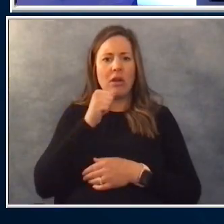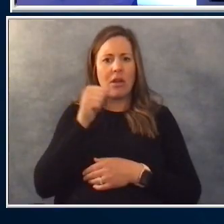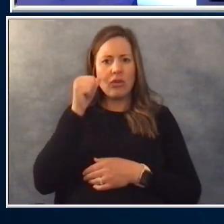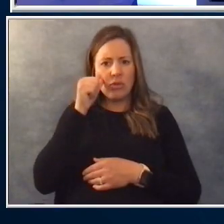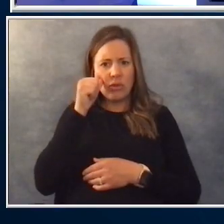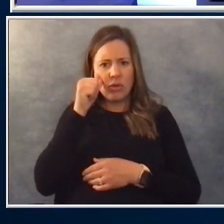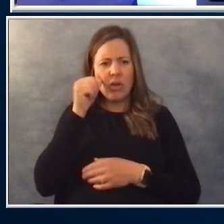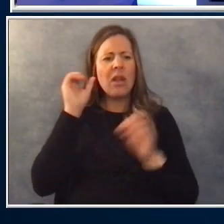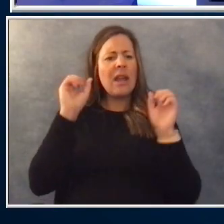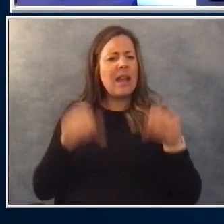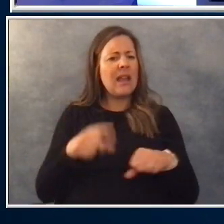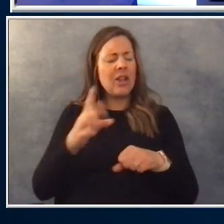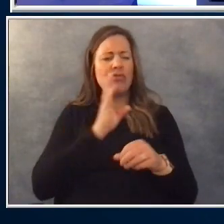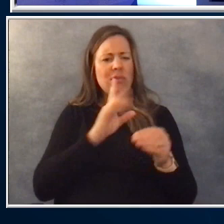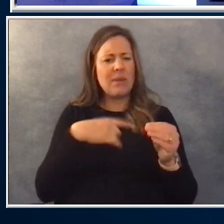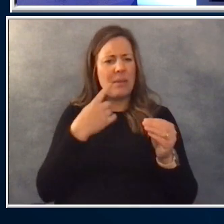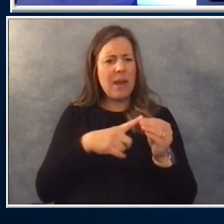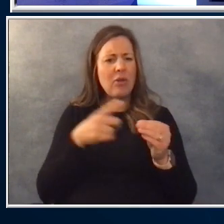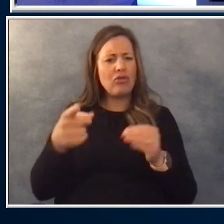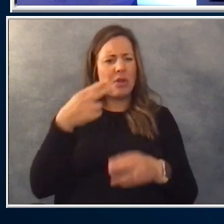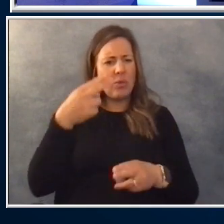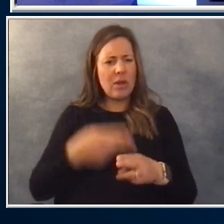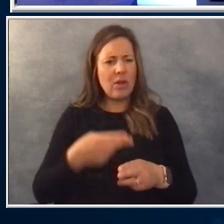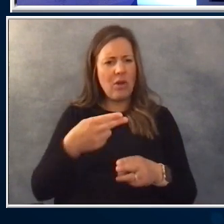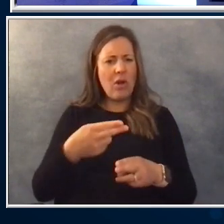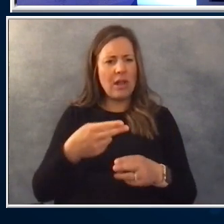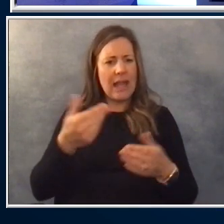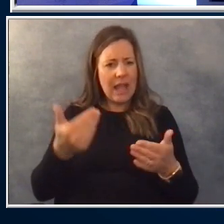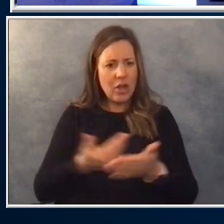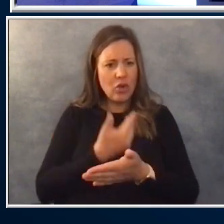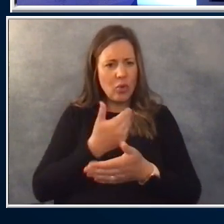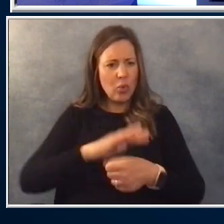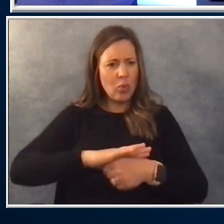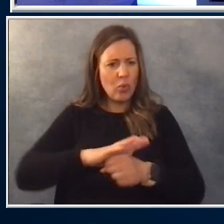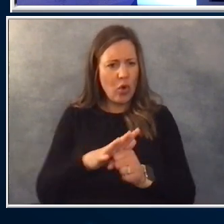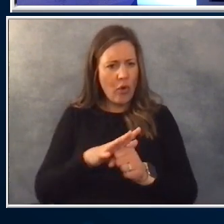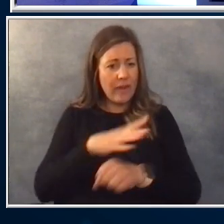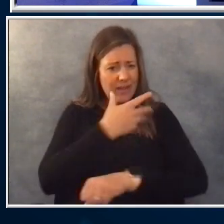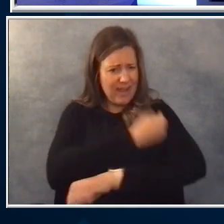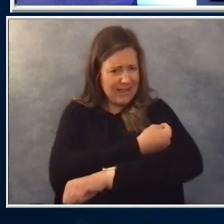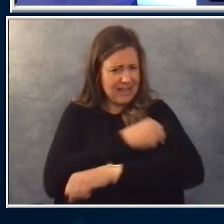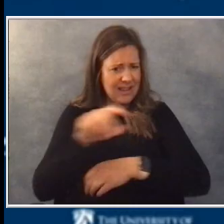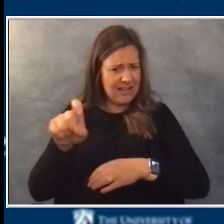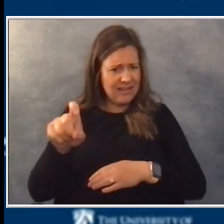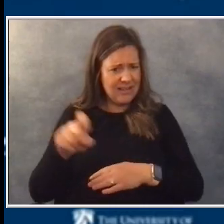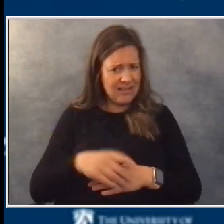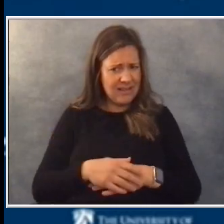speak about what she was calling a new COVID vaccine?